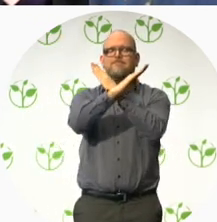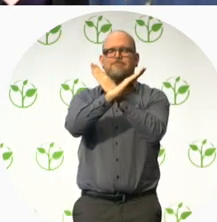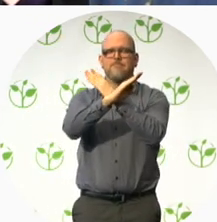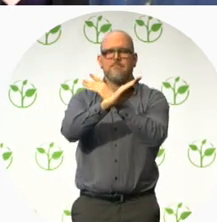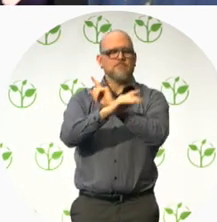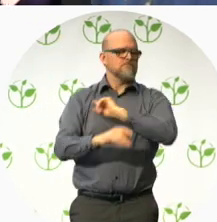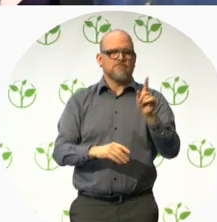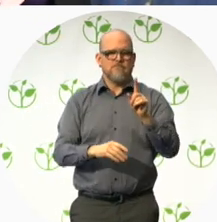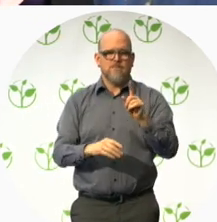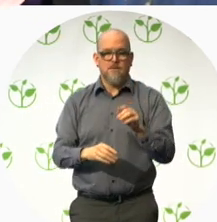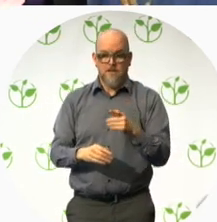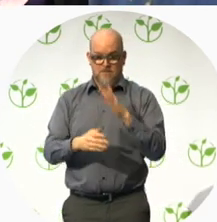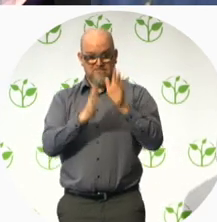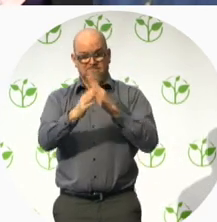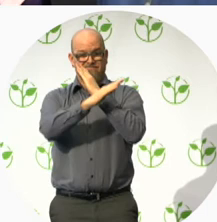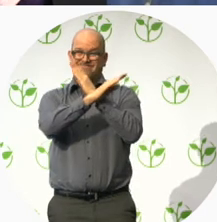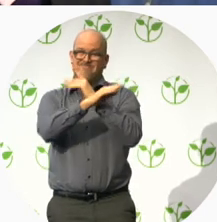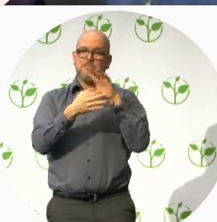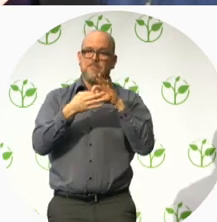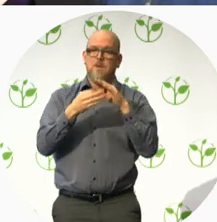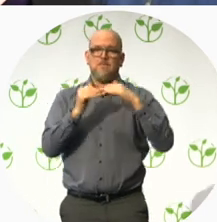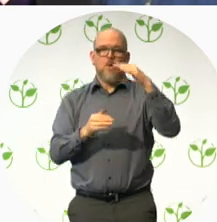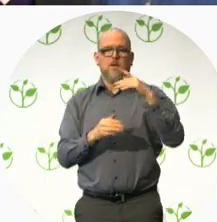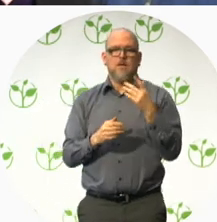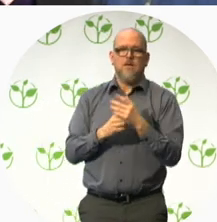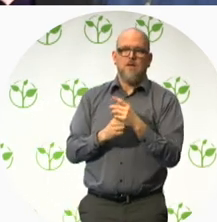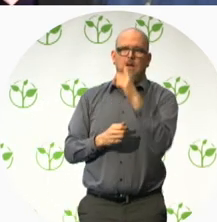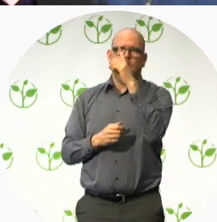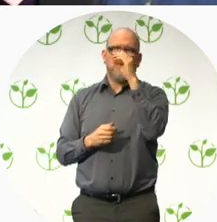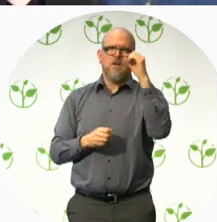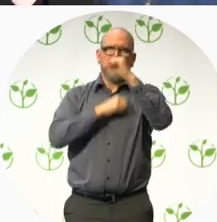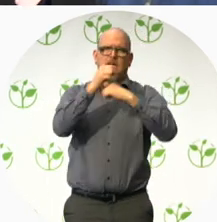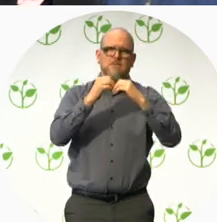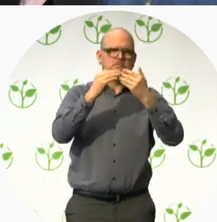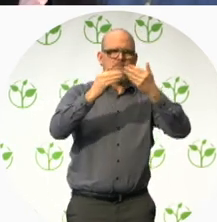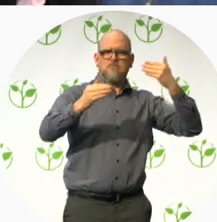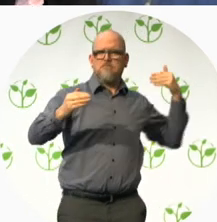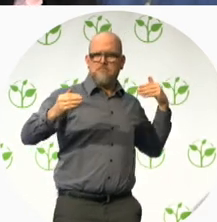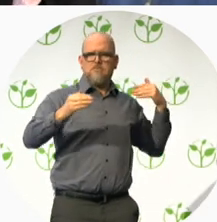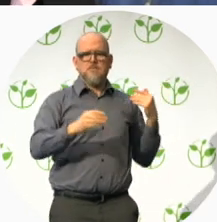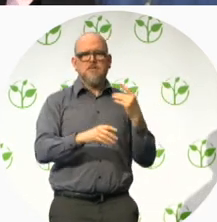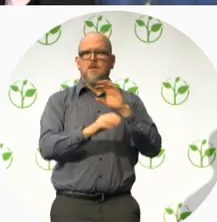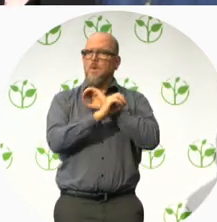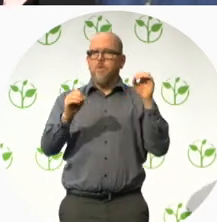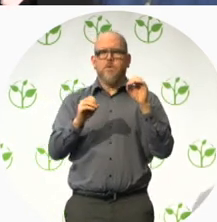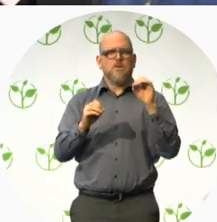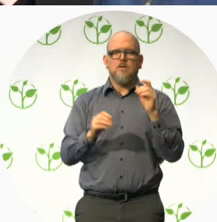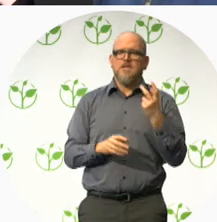historically, sign language was banned since